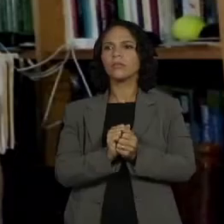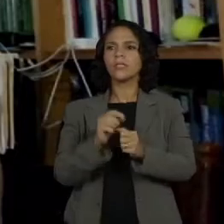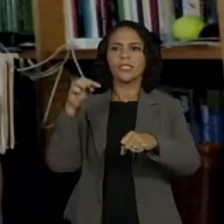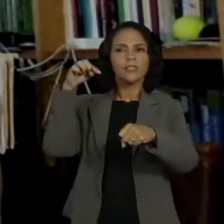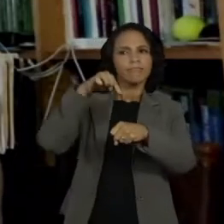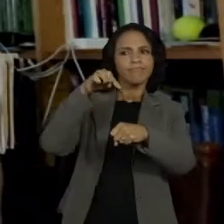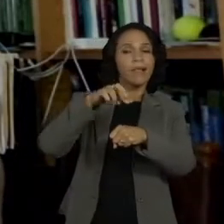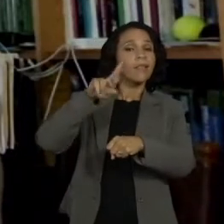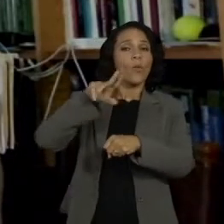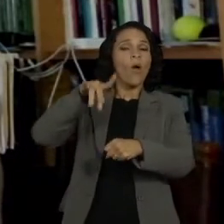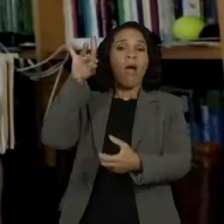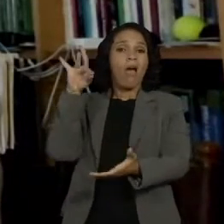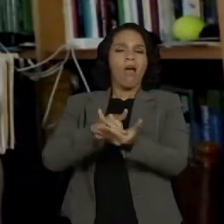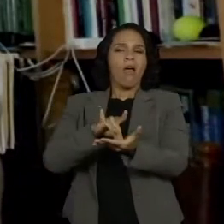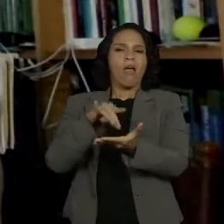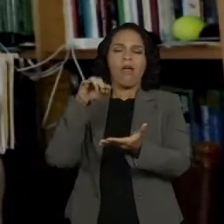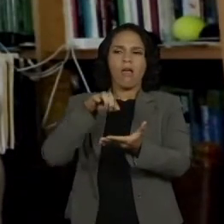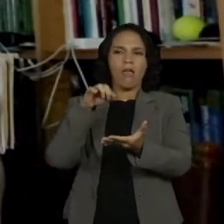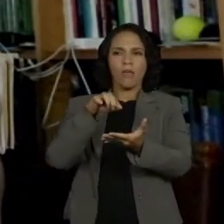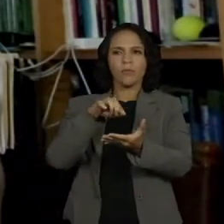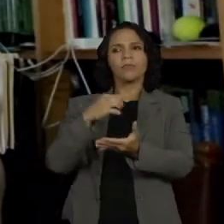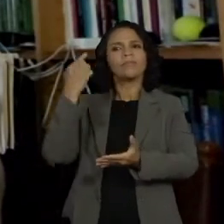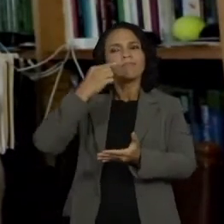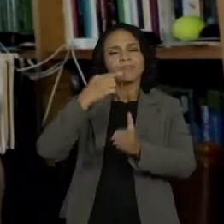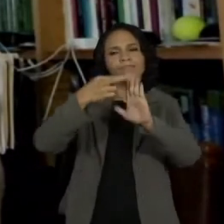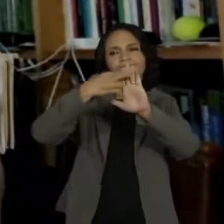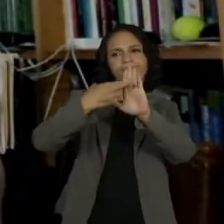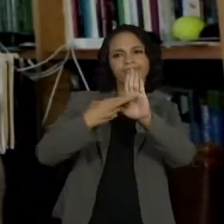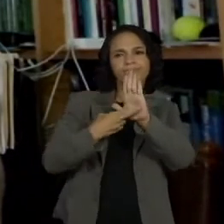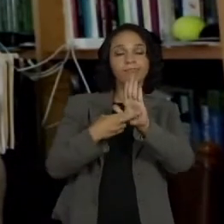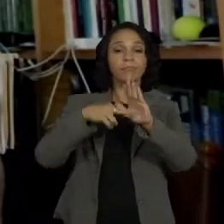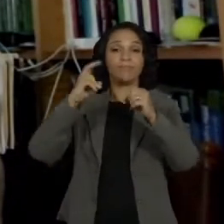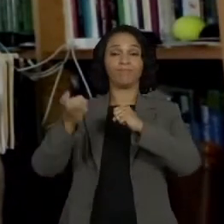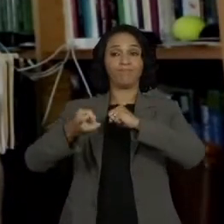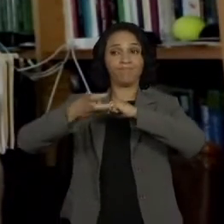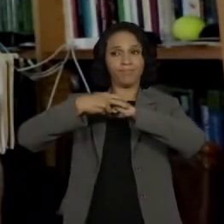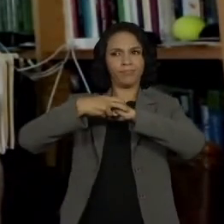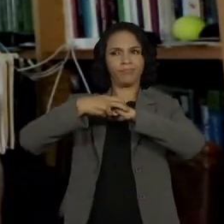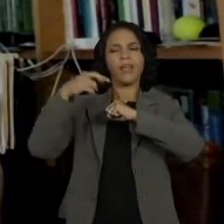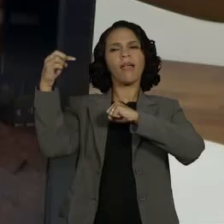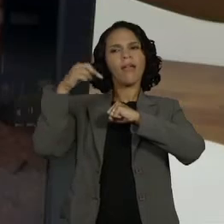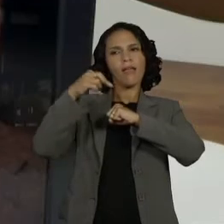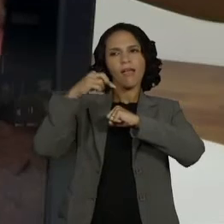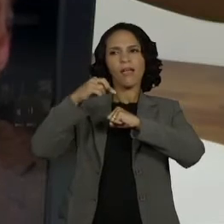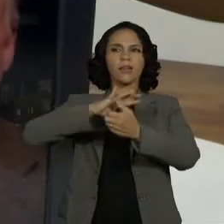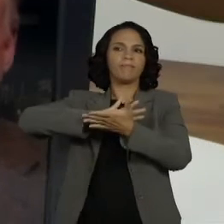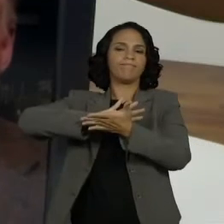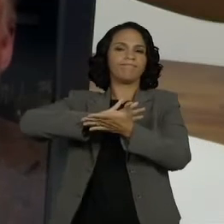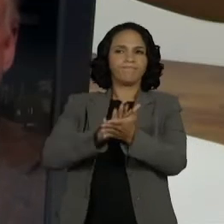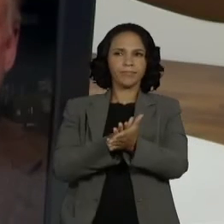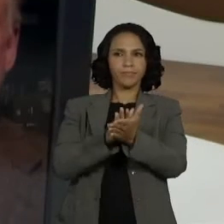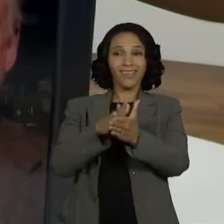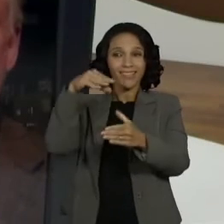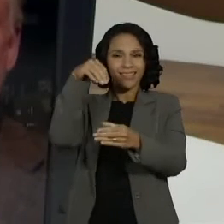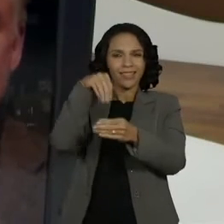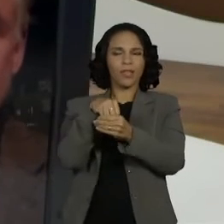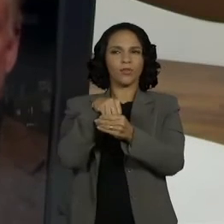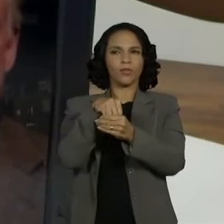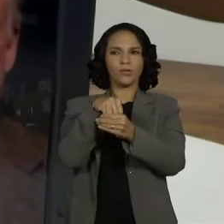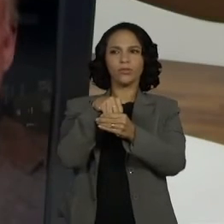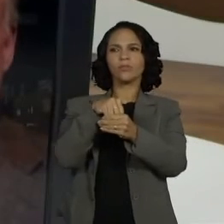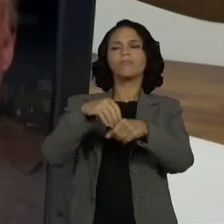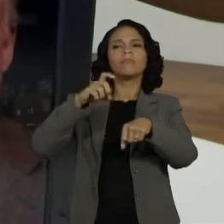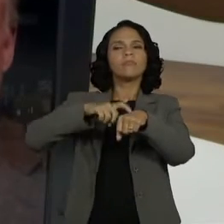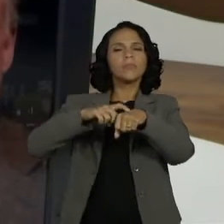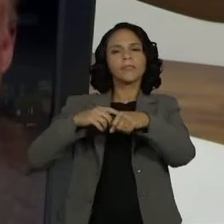true. The first rule of a successful parasite is don't kill your host until you've had time to jump to